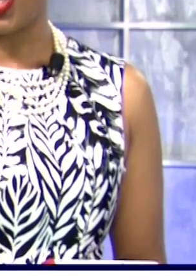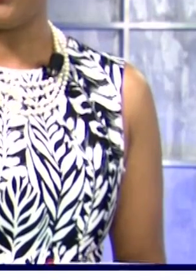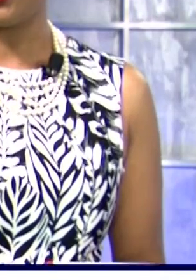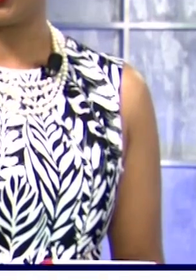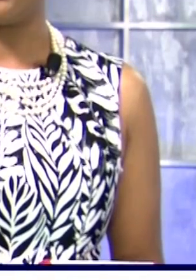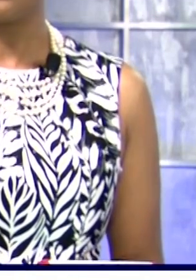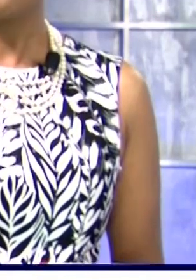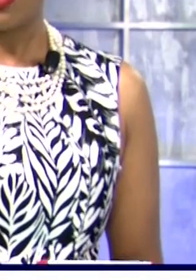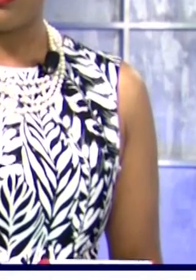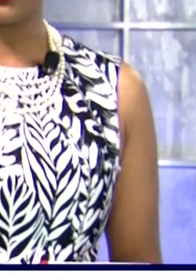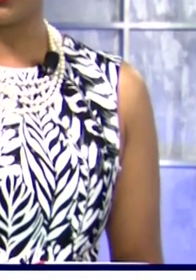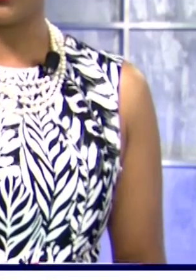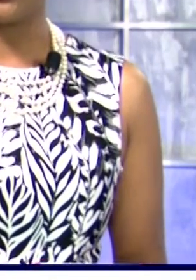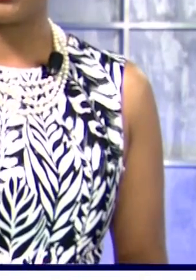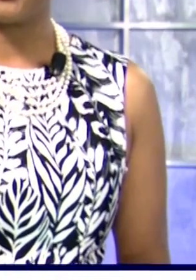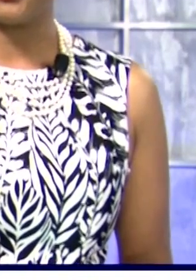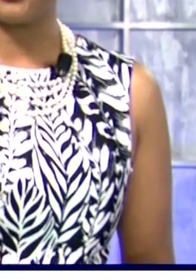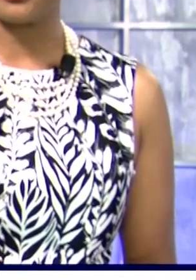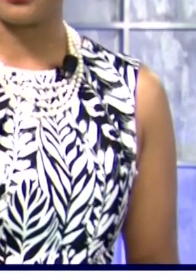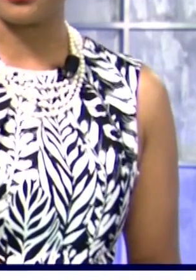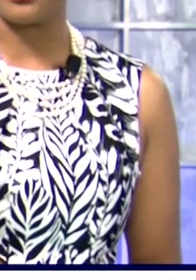Carifta championships come to a close.